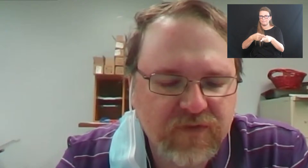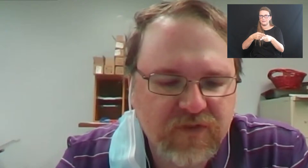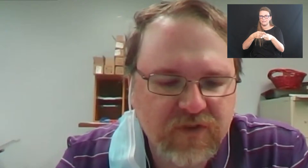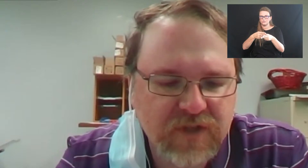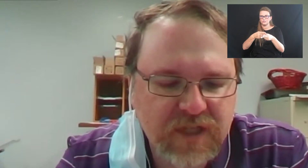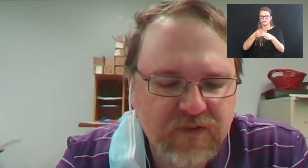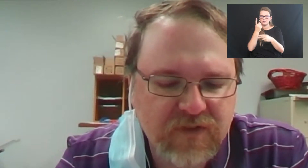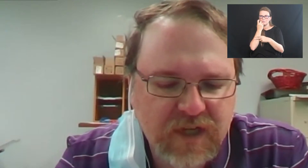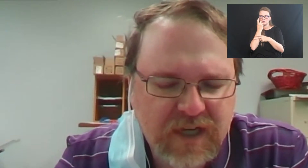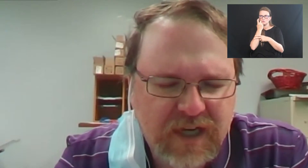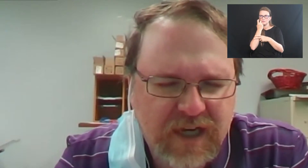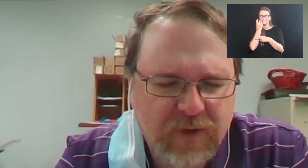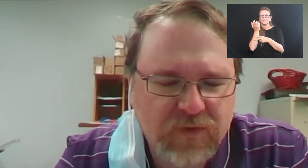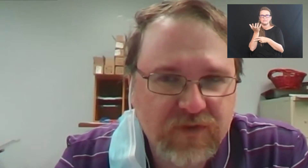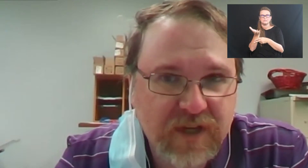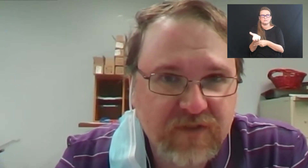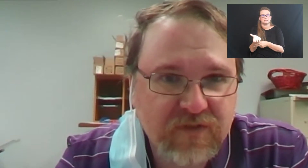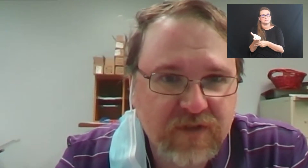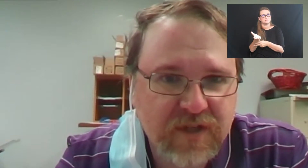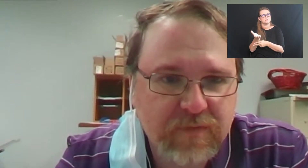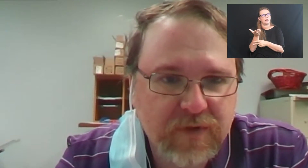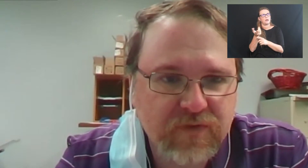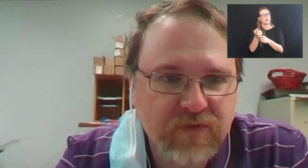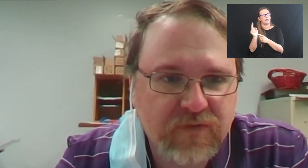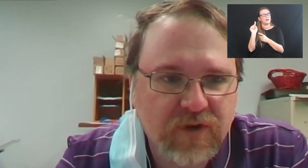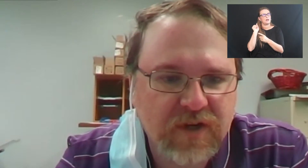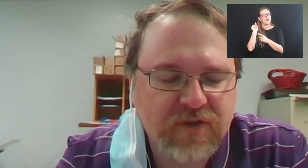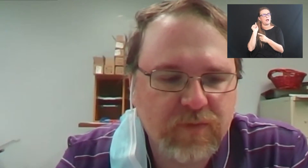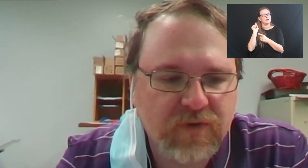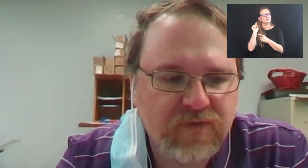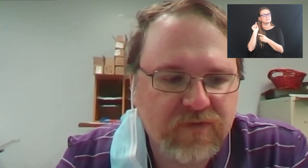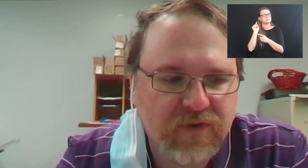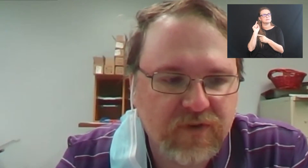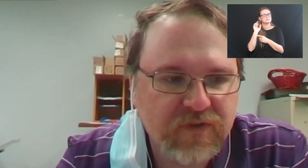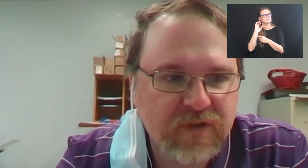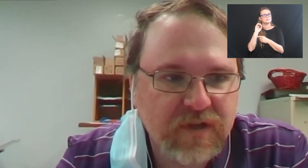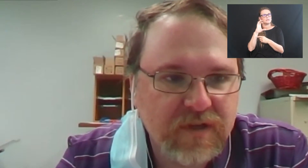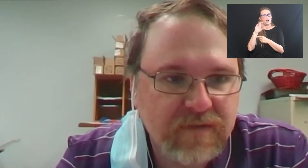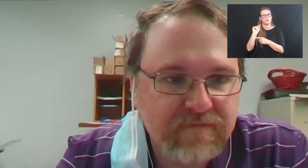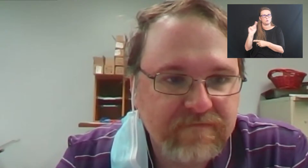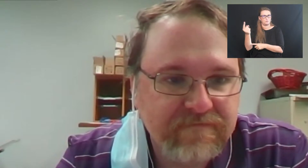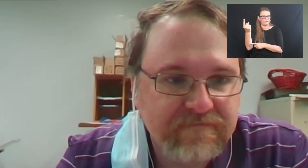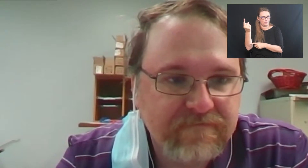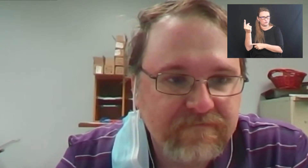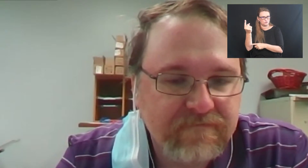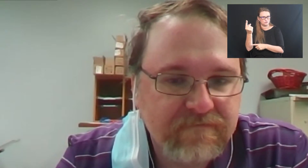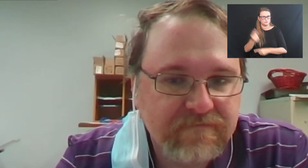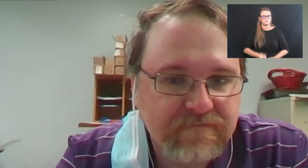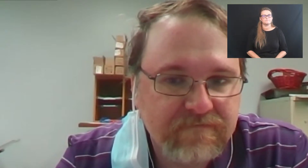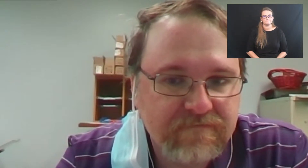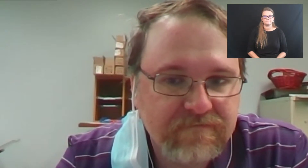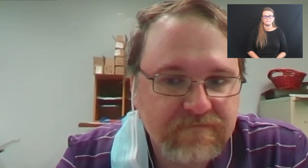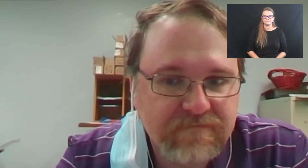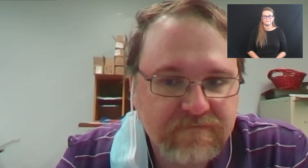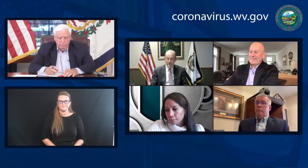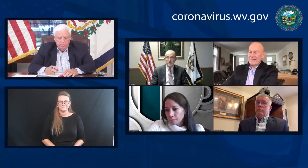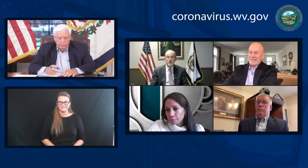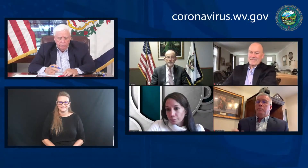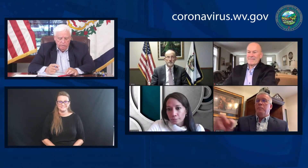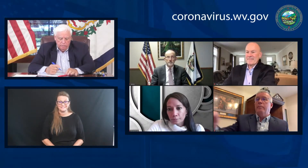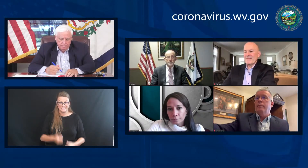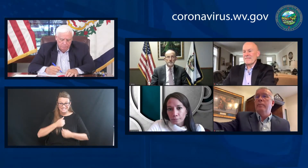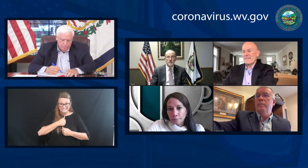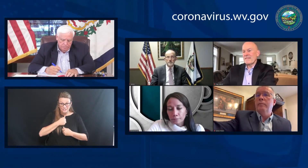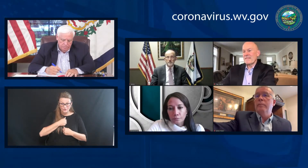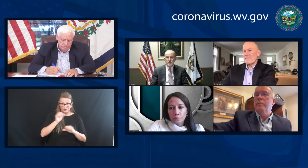breakdown for facilities was last posted for October 1st. General, if we could hear from you,